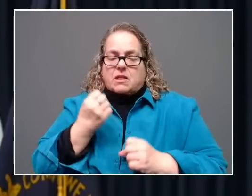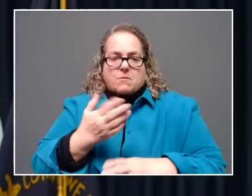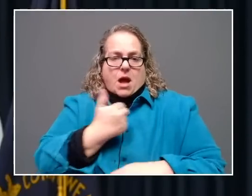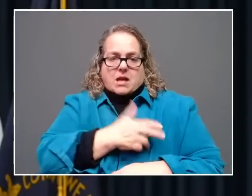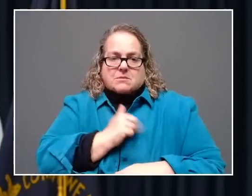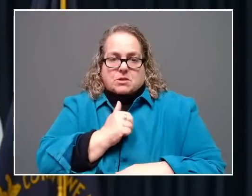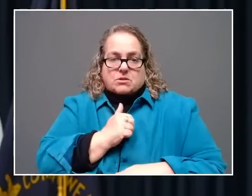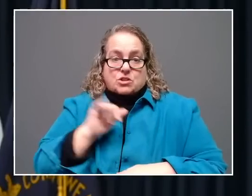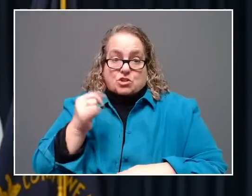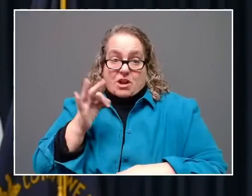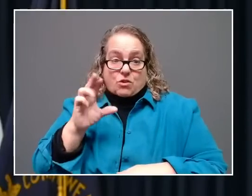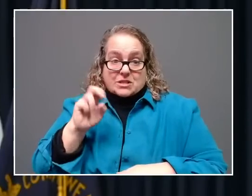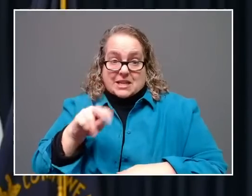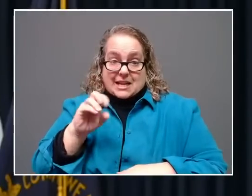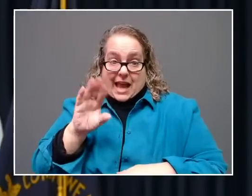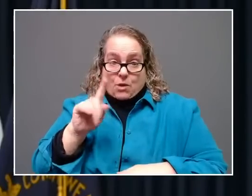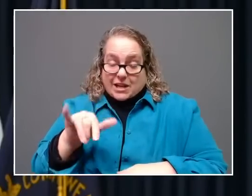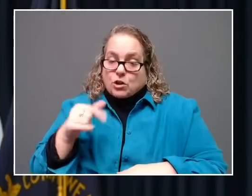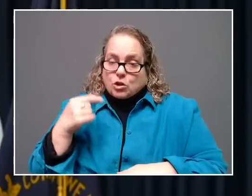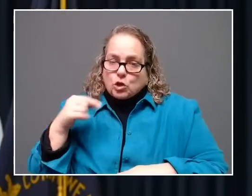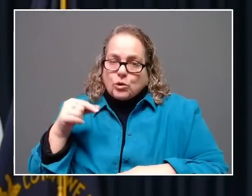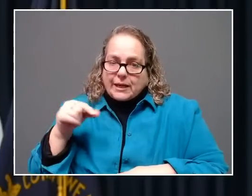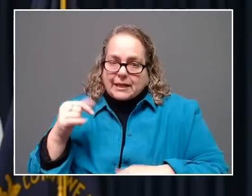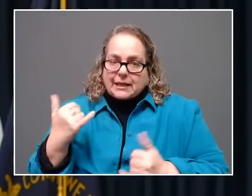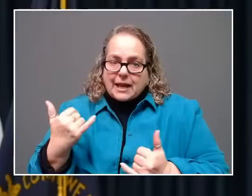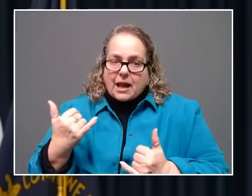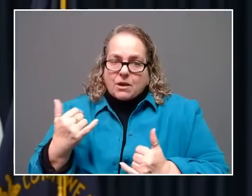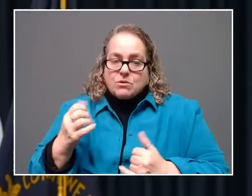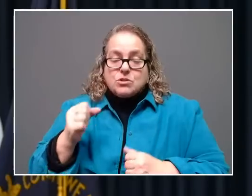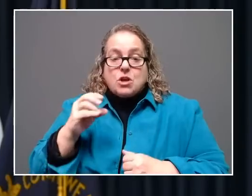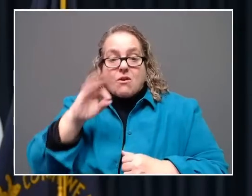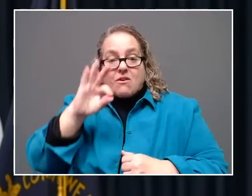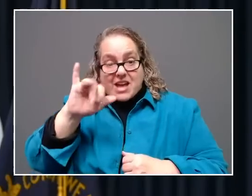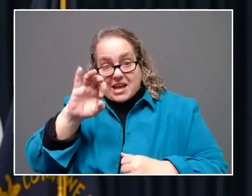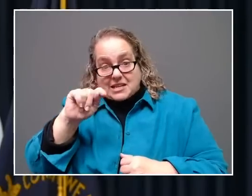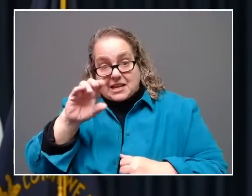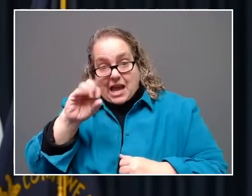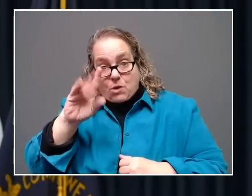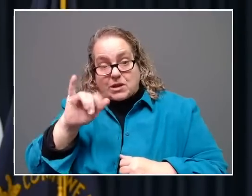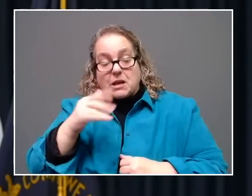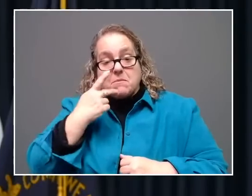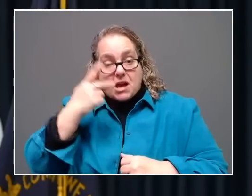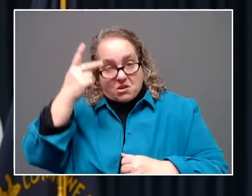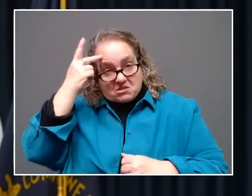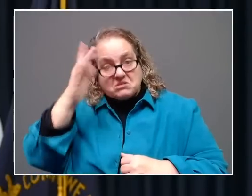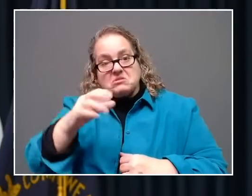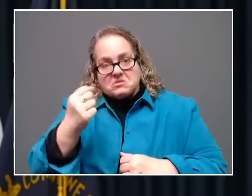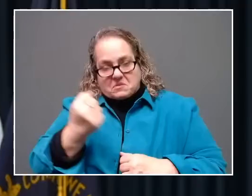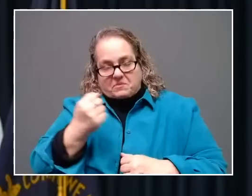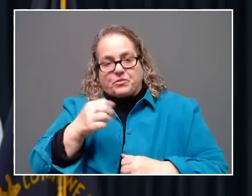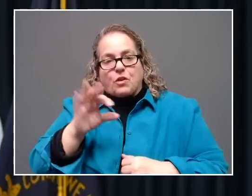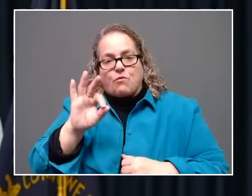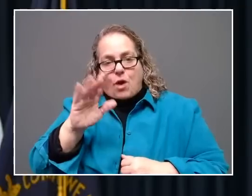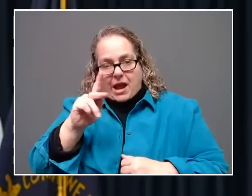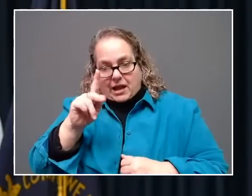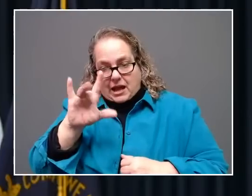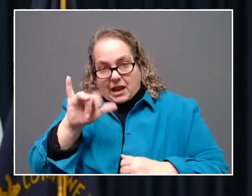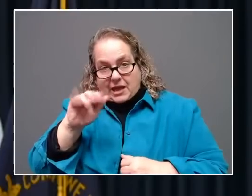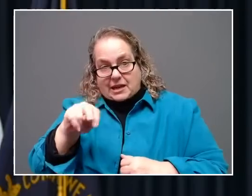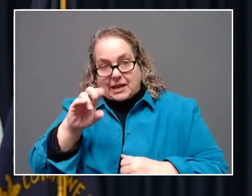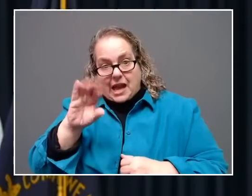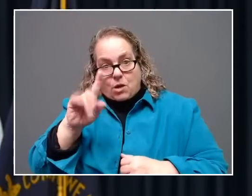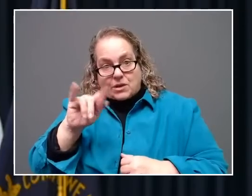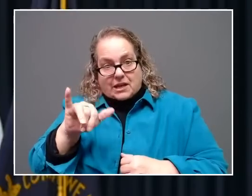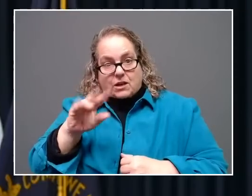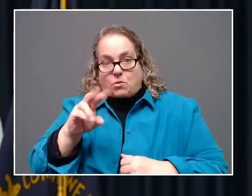the yellow, but in the green. So to Fayette County parents, hang on. Franklin County was there, I think, just a week or